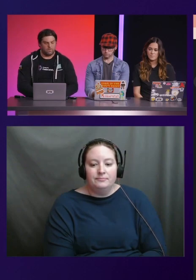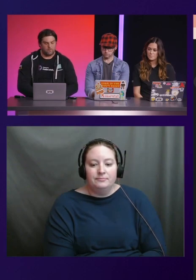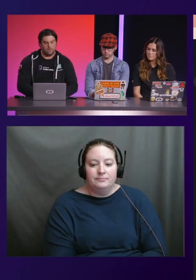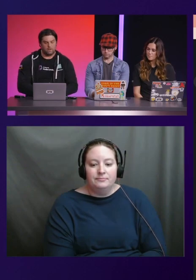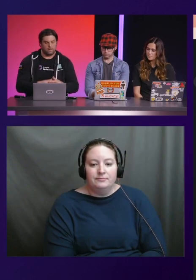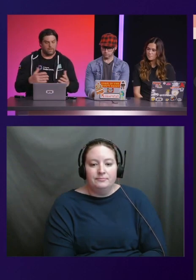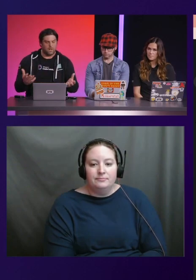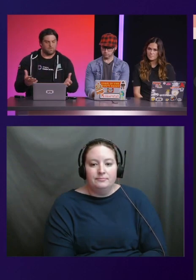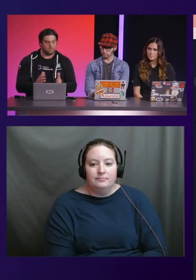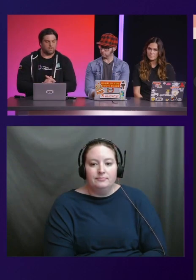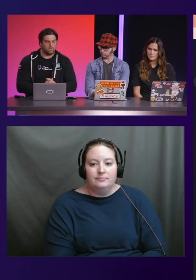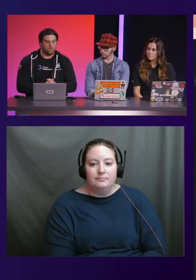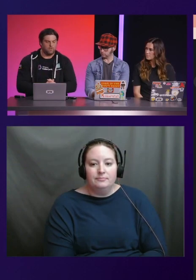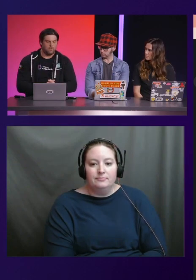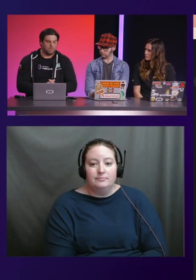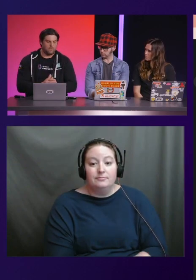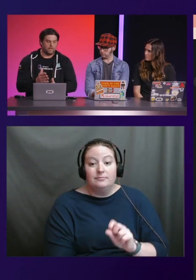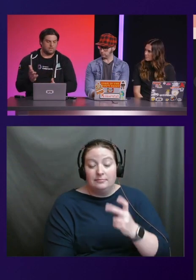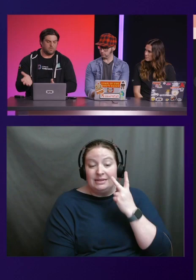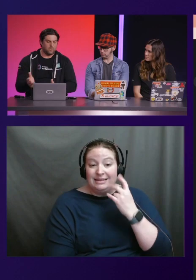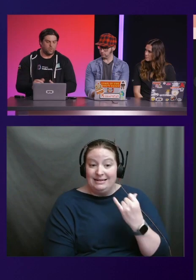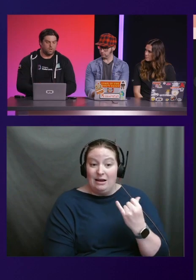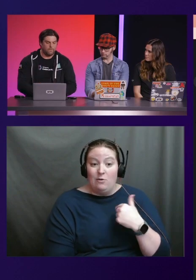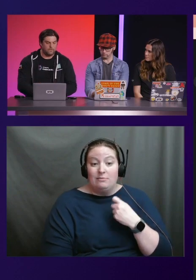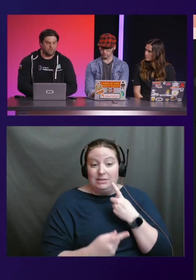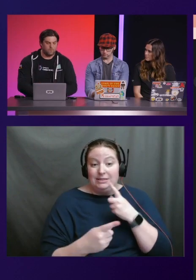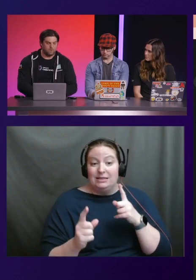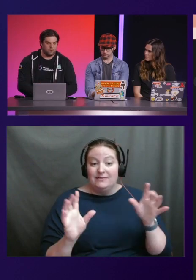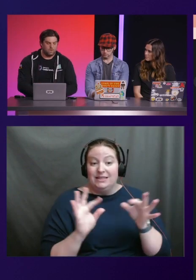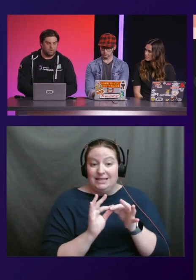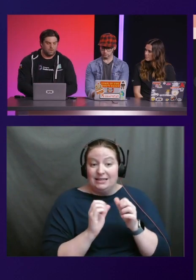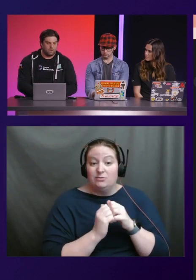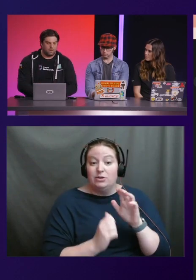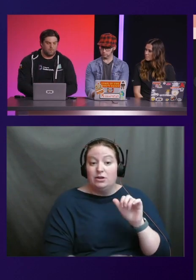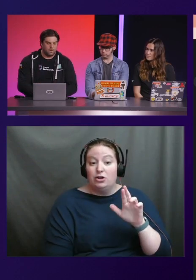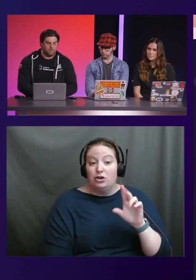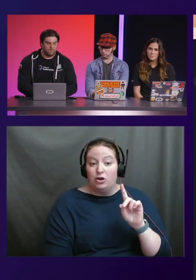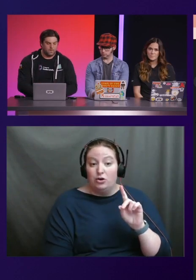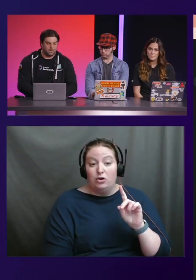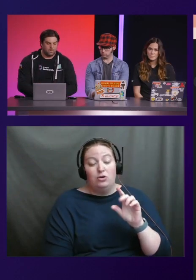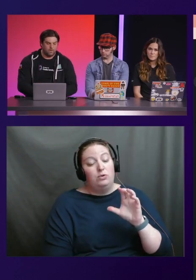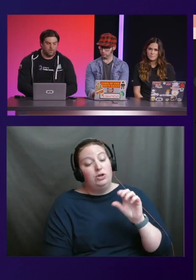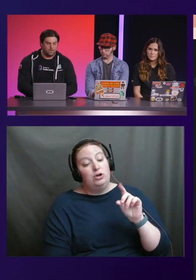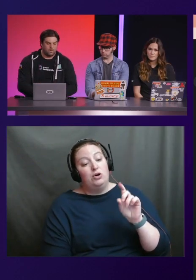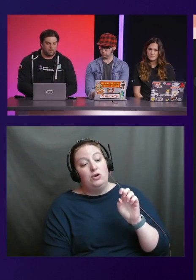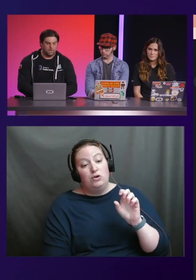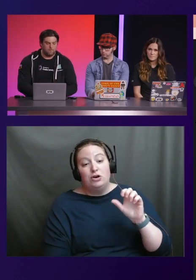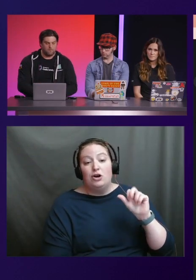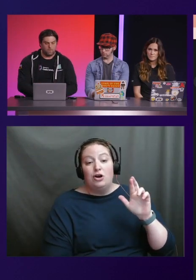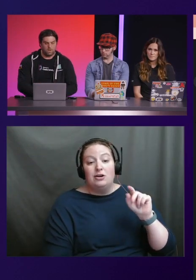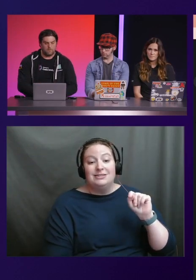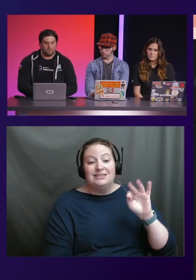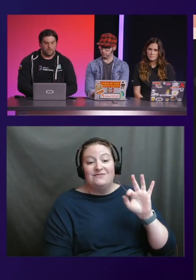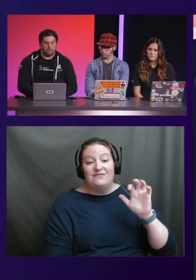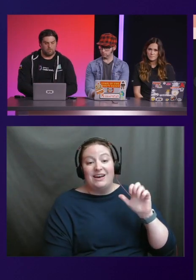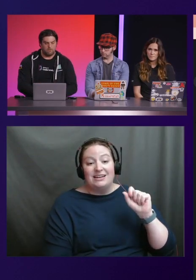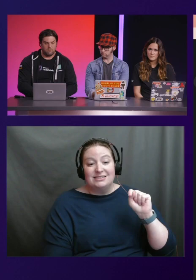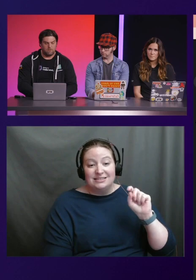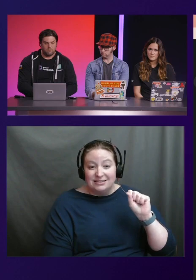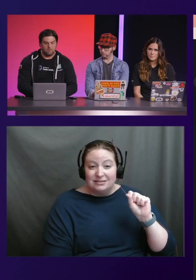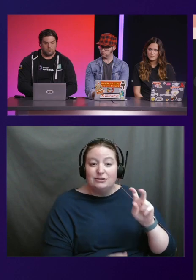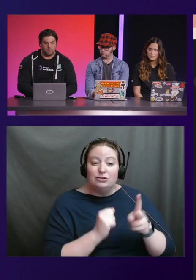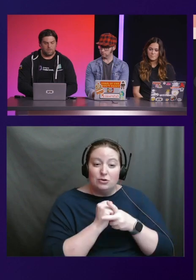And you can see here that now I'm successfully connected to the code artifact store. And then I'm going to go ahead and update my requirements